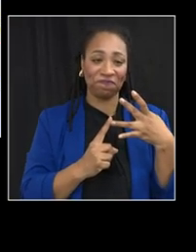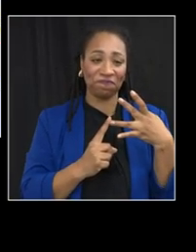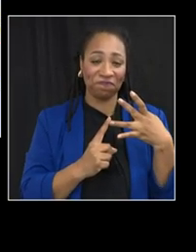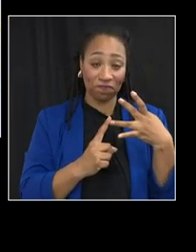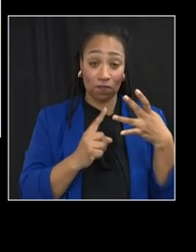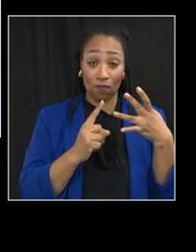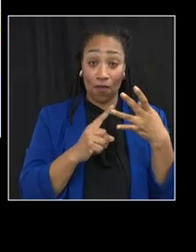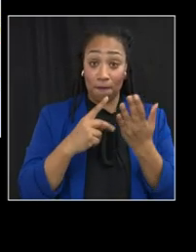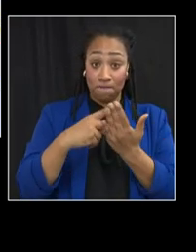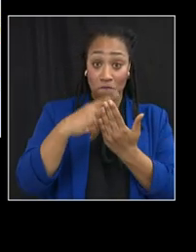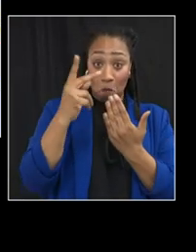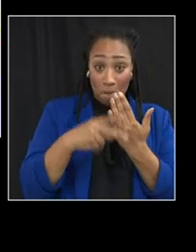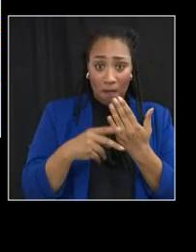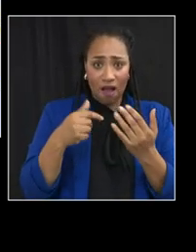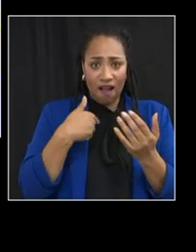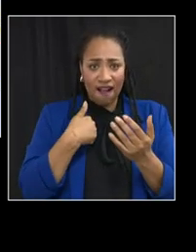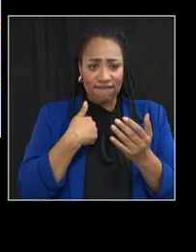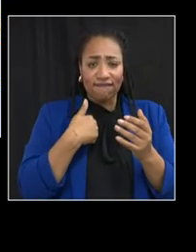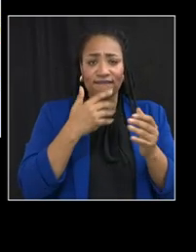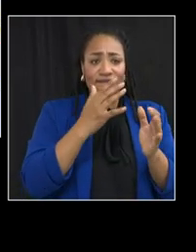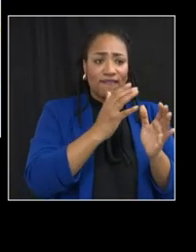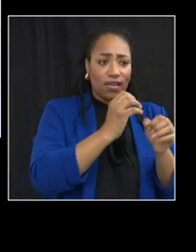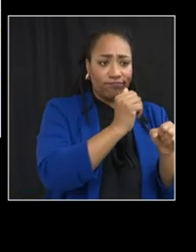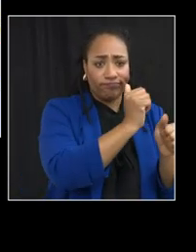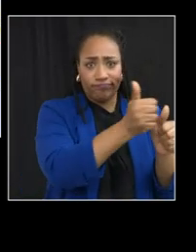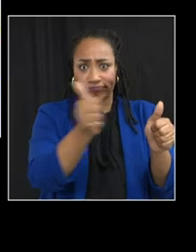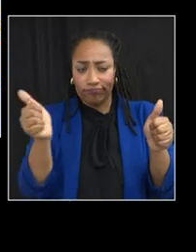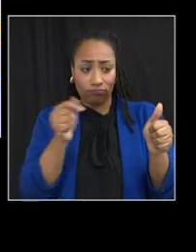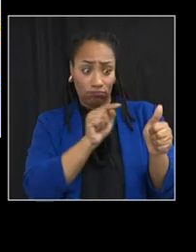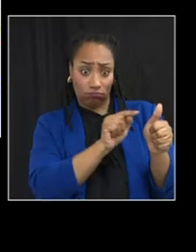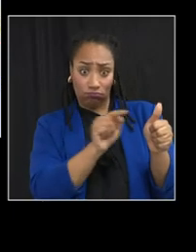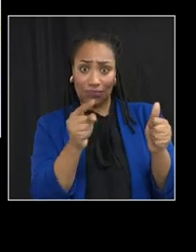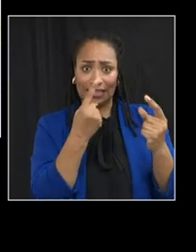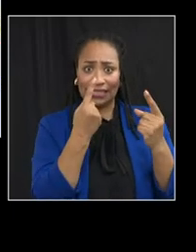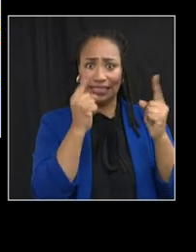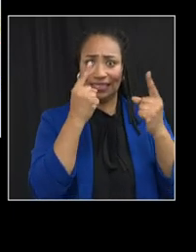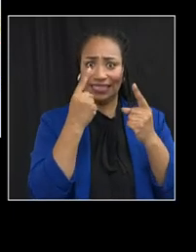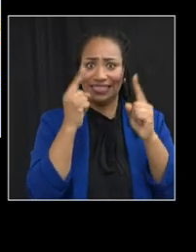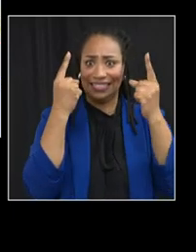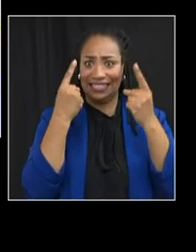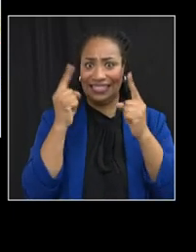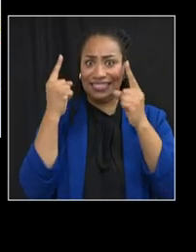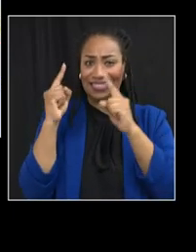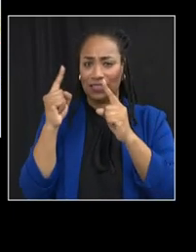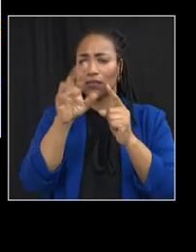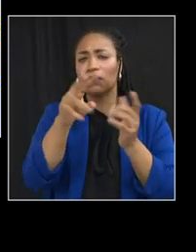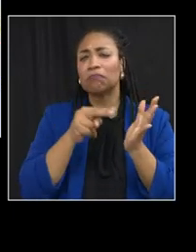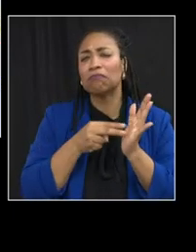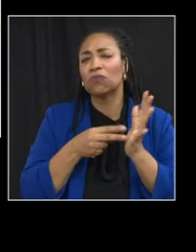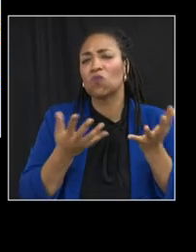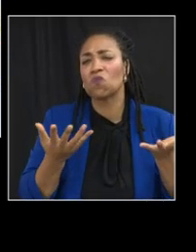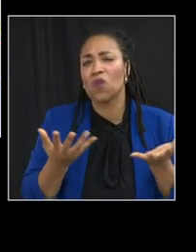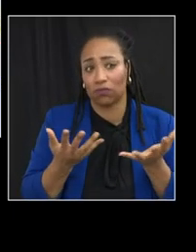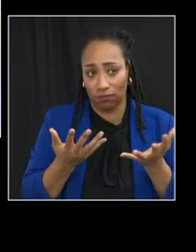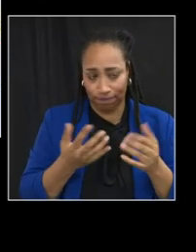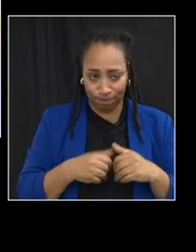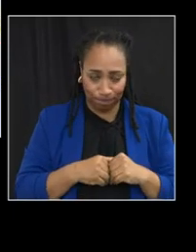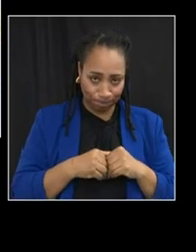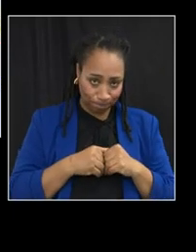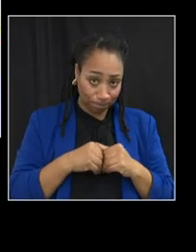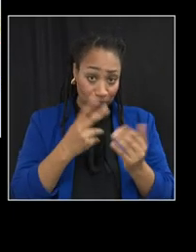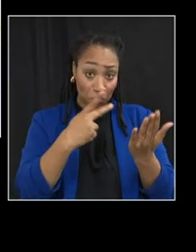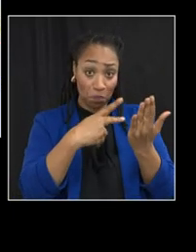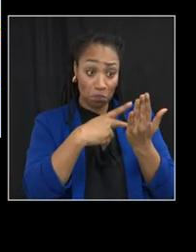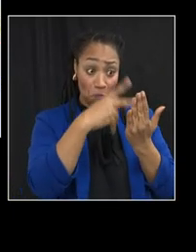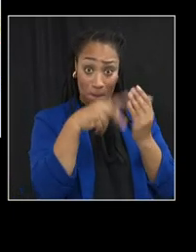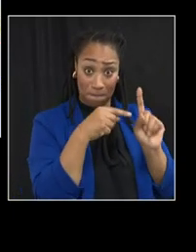success. The converse of that means we must rid ourselves of programs that are not